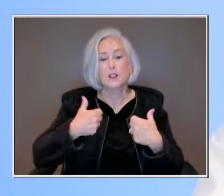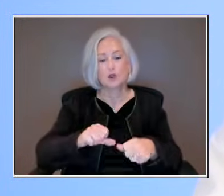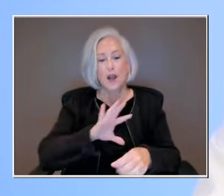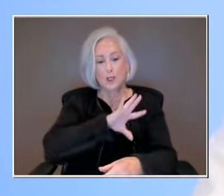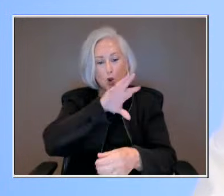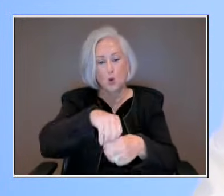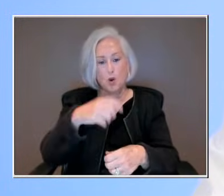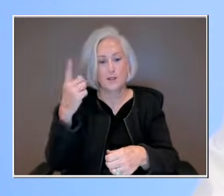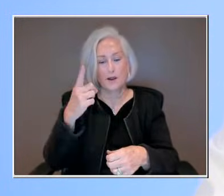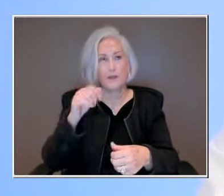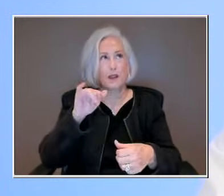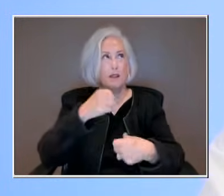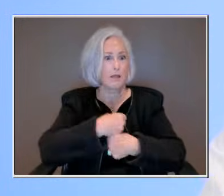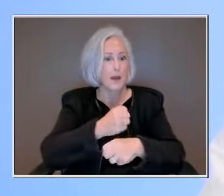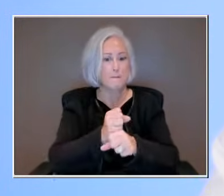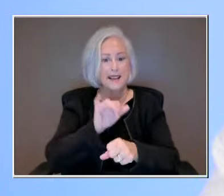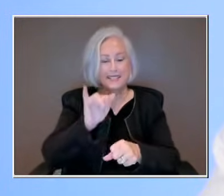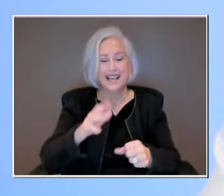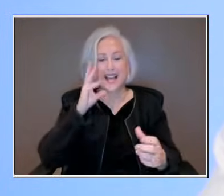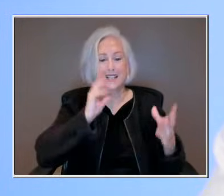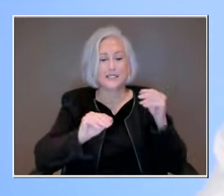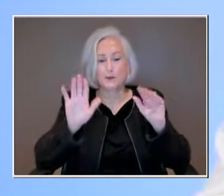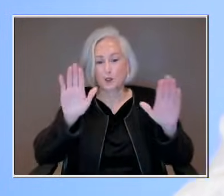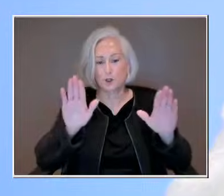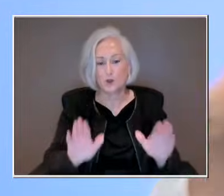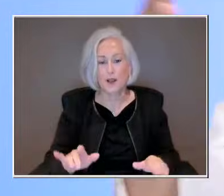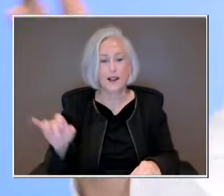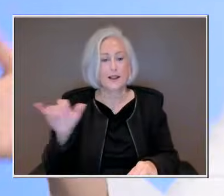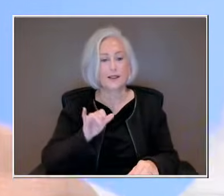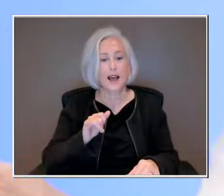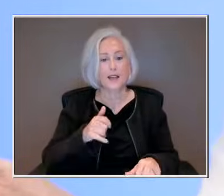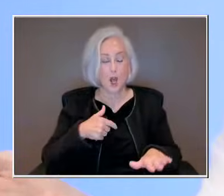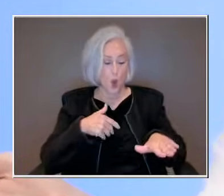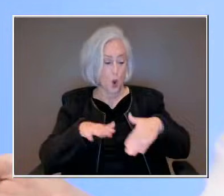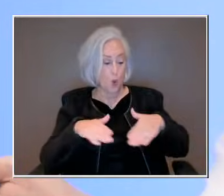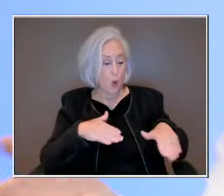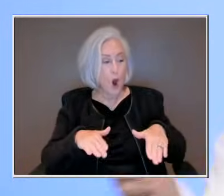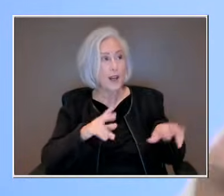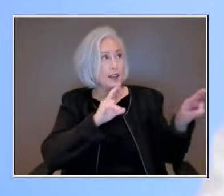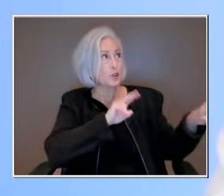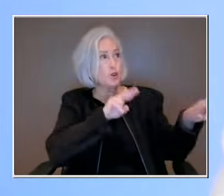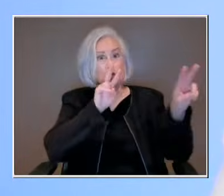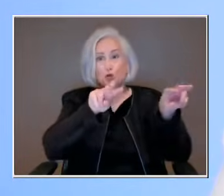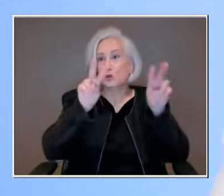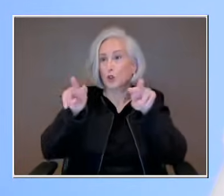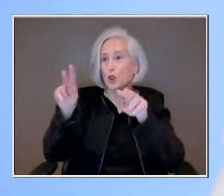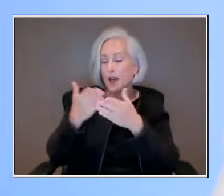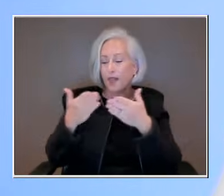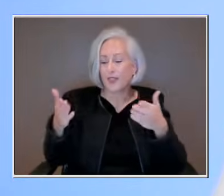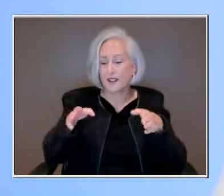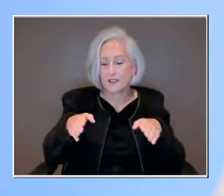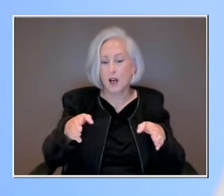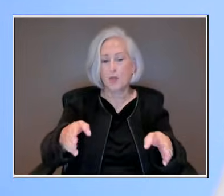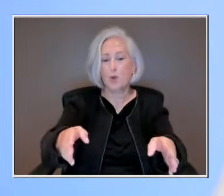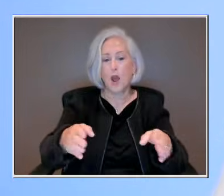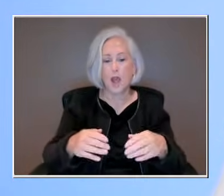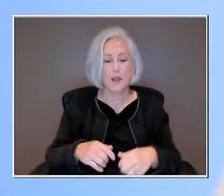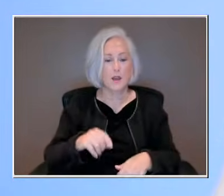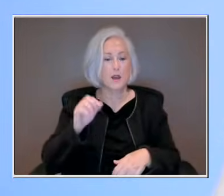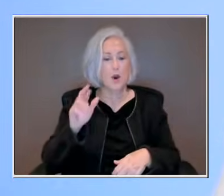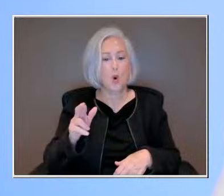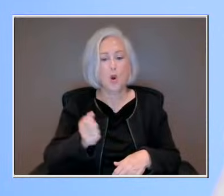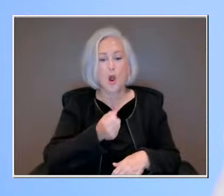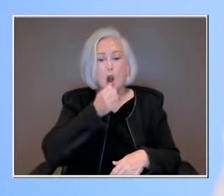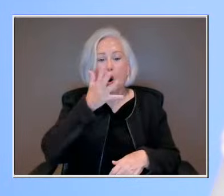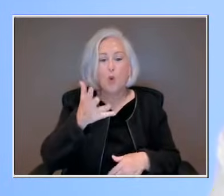the experience a great one. Like if there's a little bit of walking and you can look at different things on the way, or if having a warm cup of